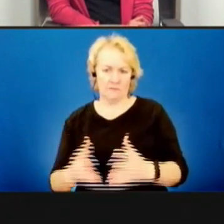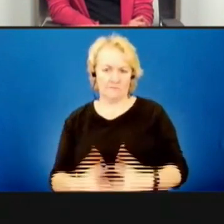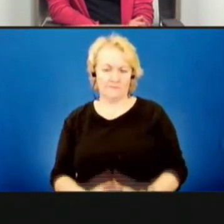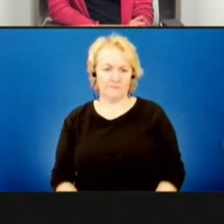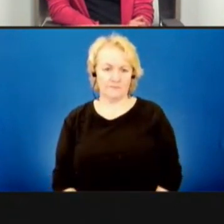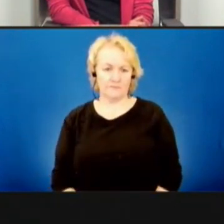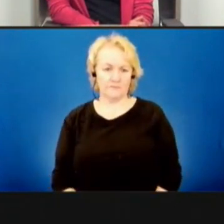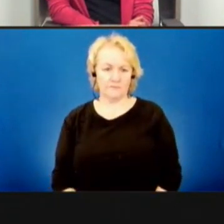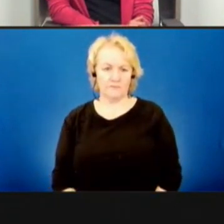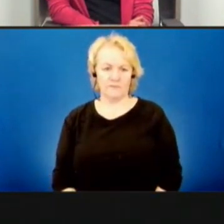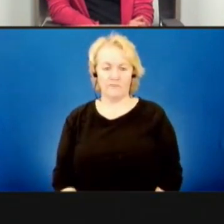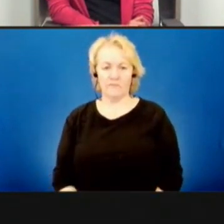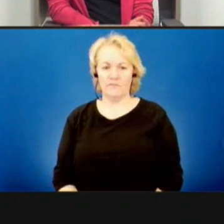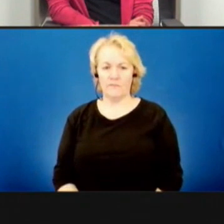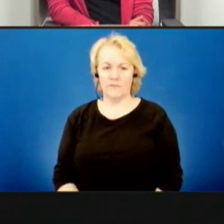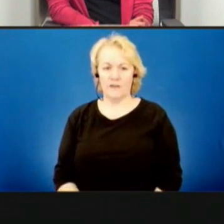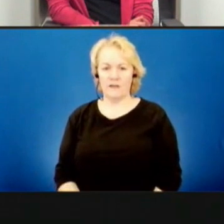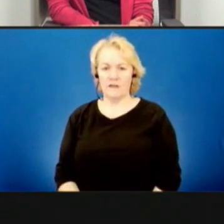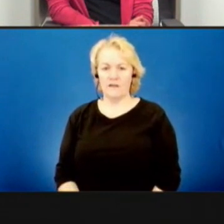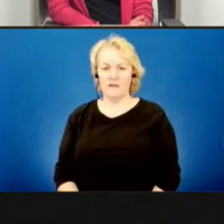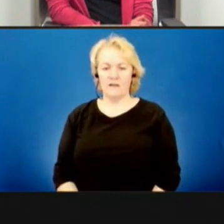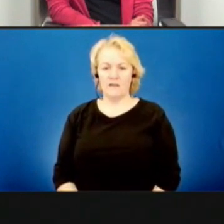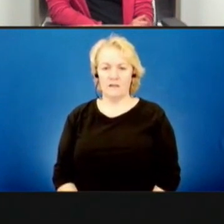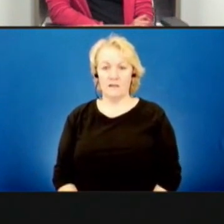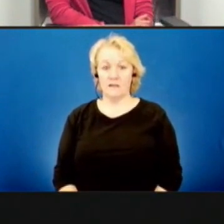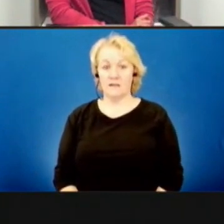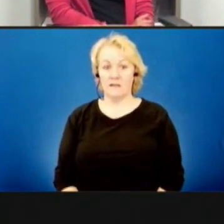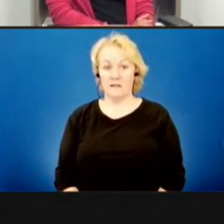With regards to, sorry.